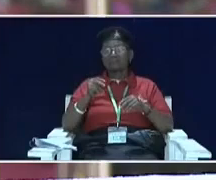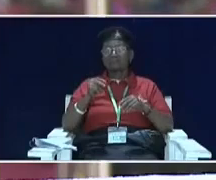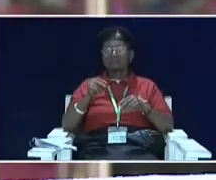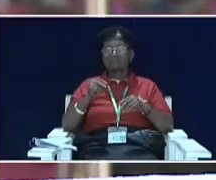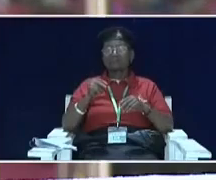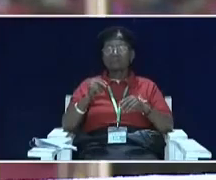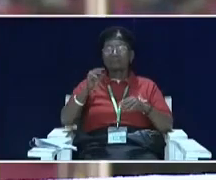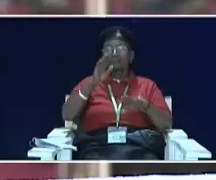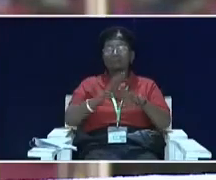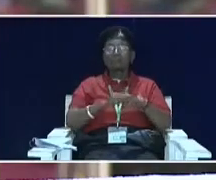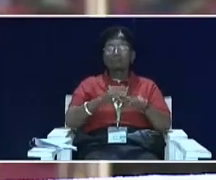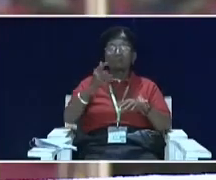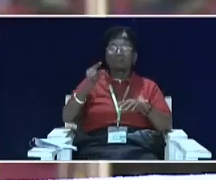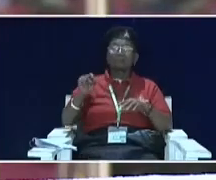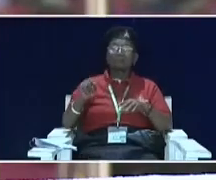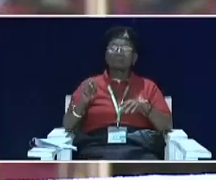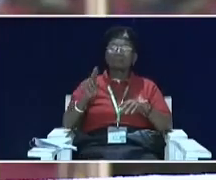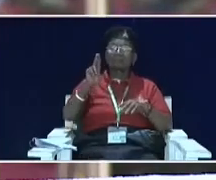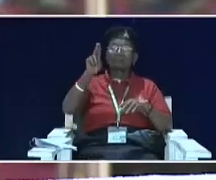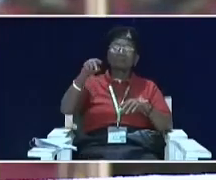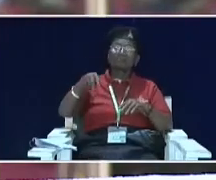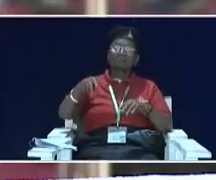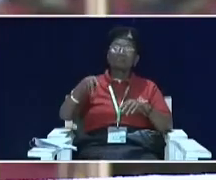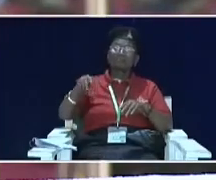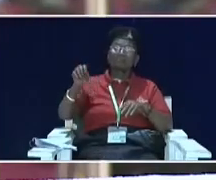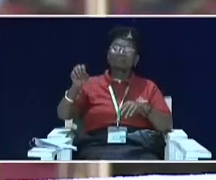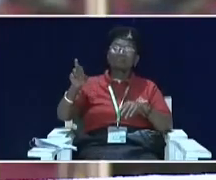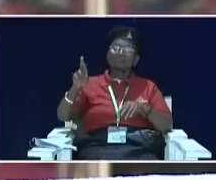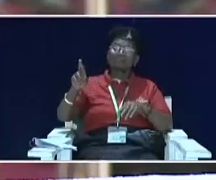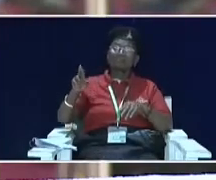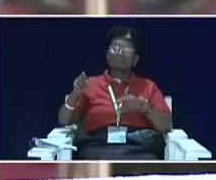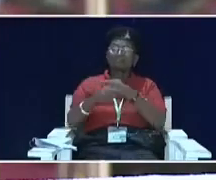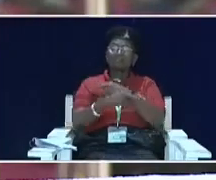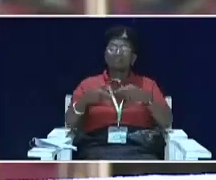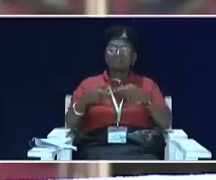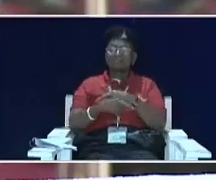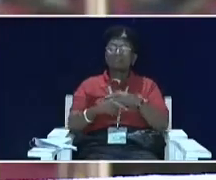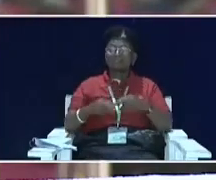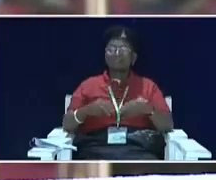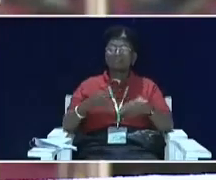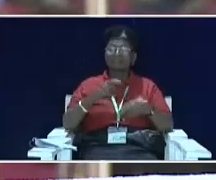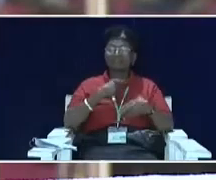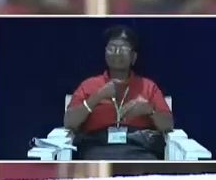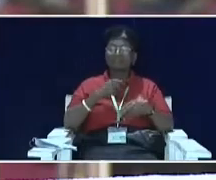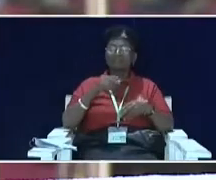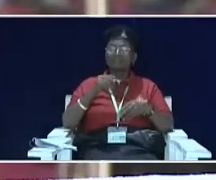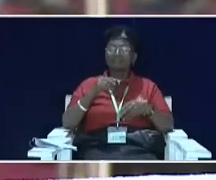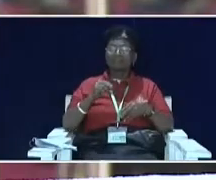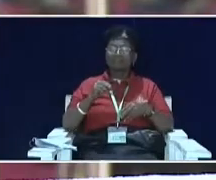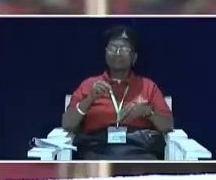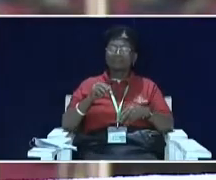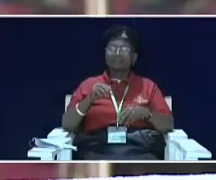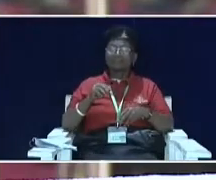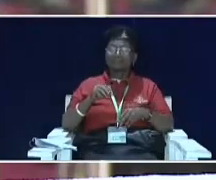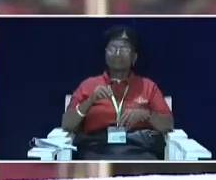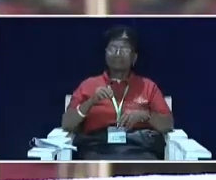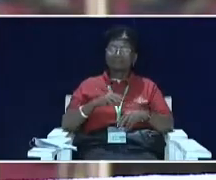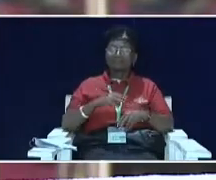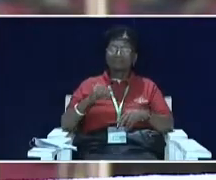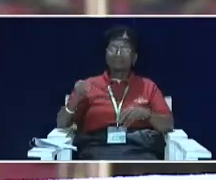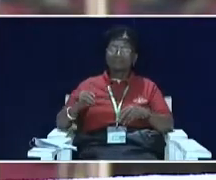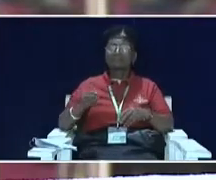in the upper room, Peter preached just one sermon and won 3,000 souls.